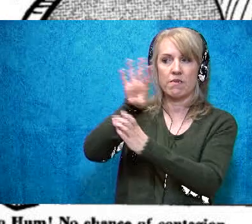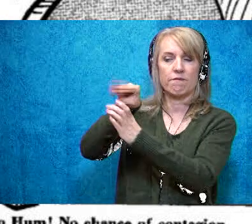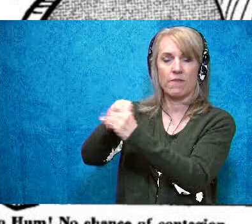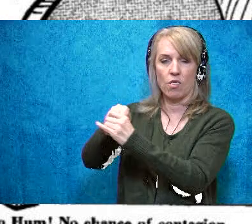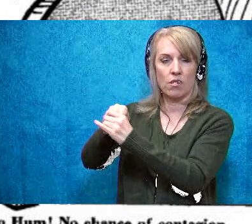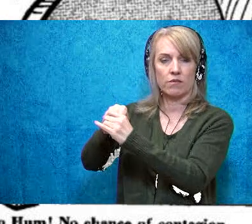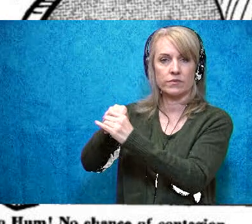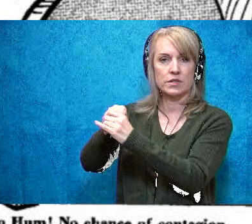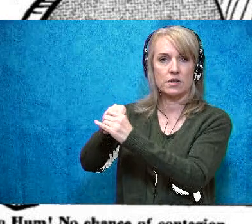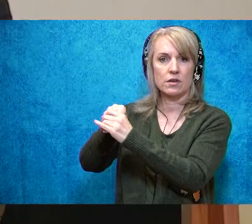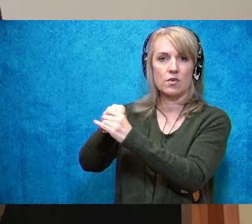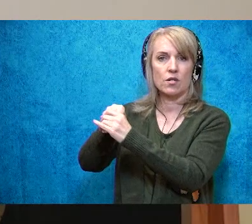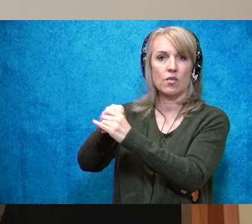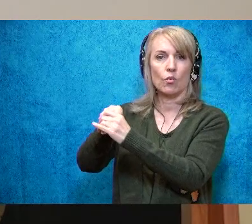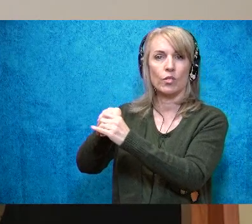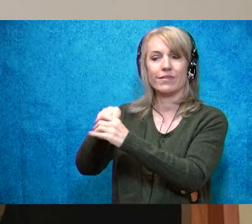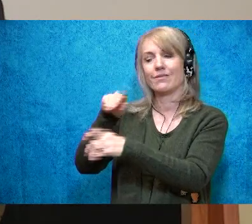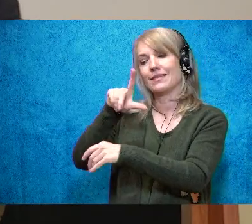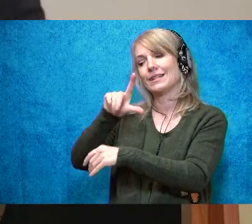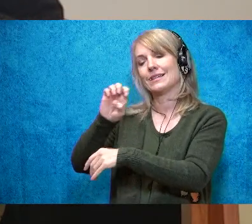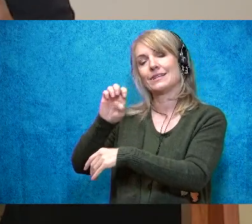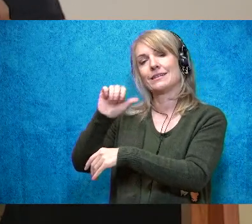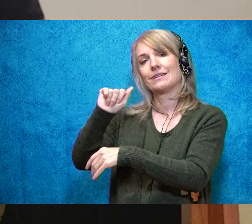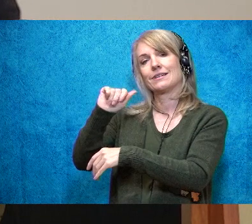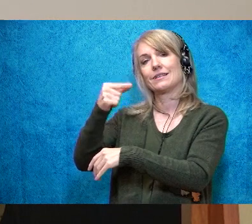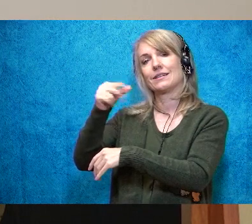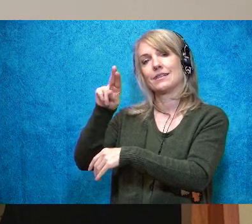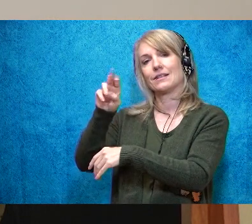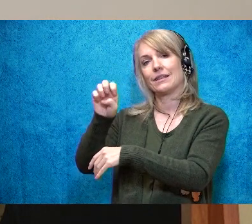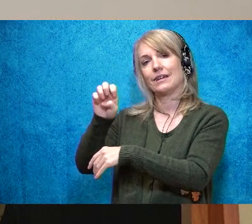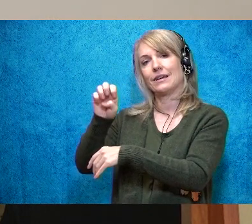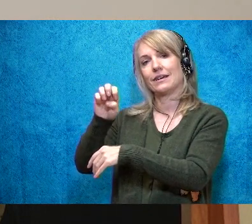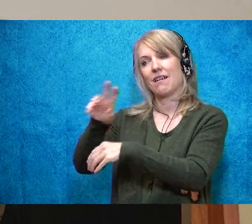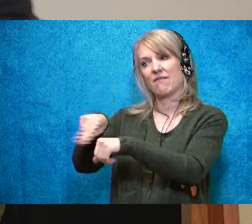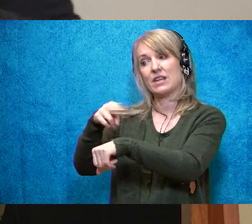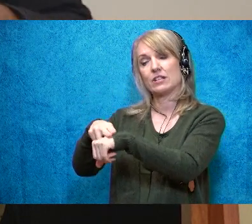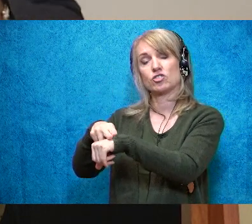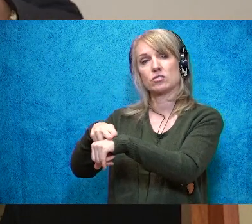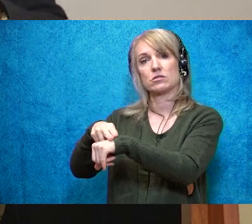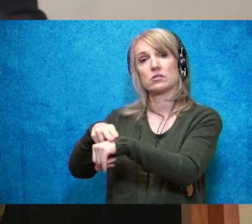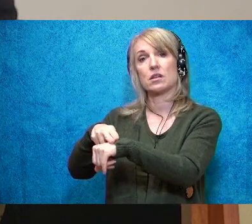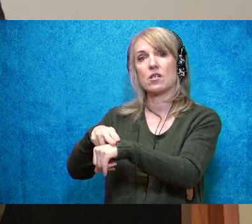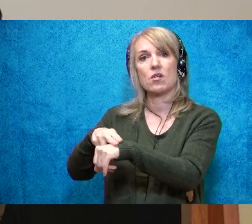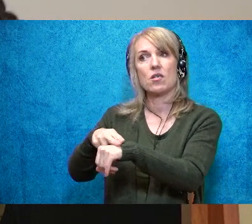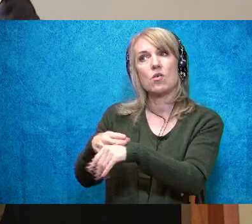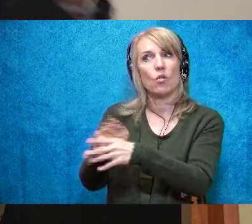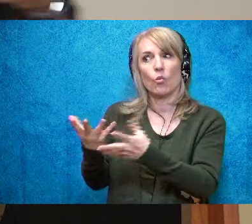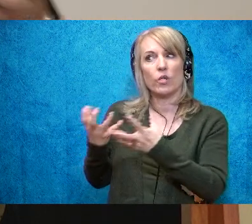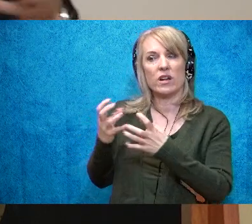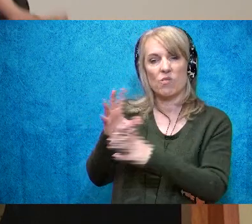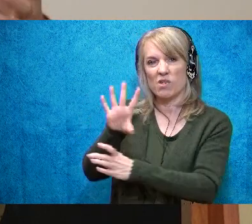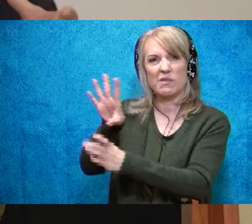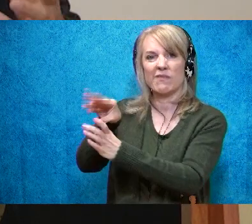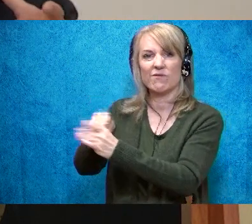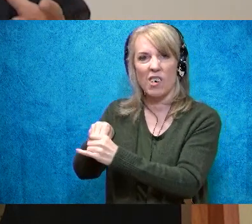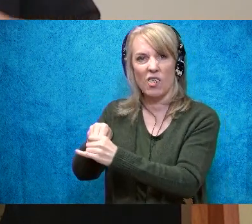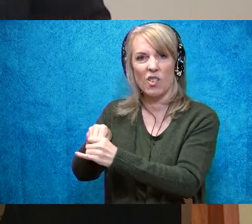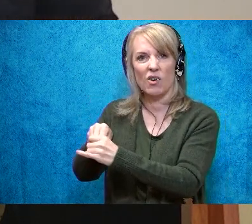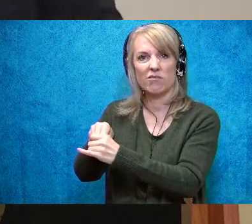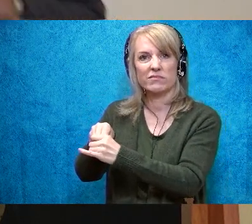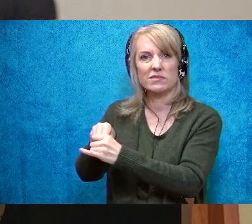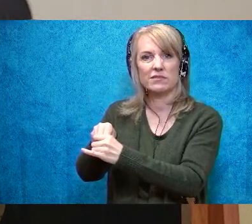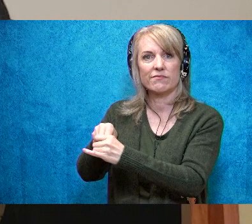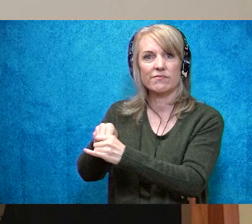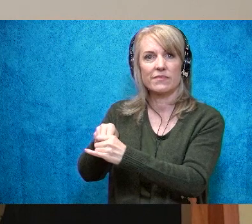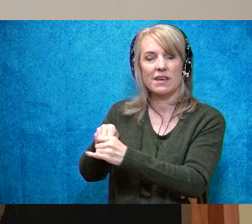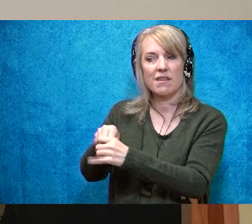join, because we felt that if we joined, that it could pull us into conflicts. It's kind of like hanging around the wrong group of friends at school. As